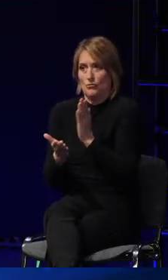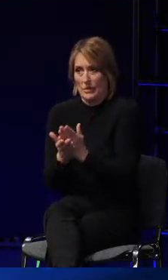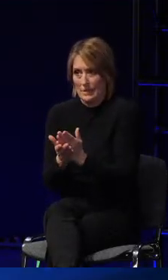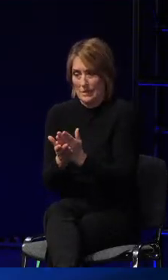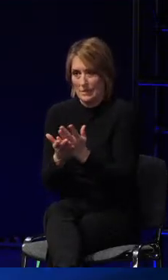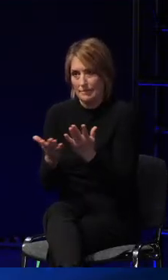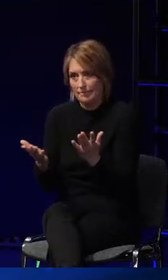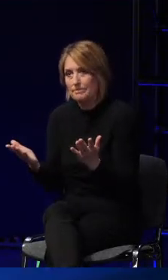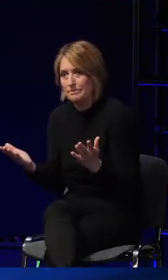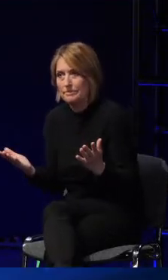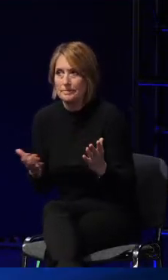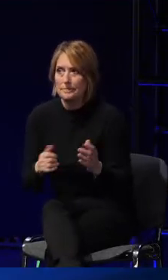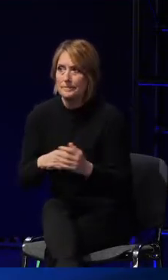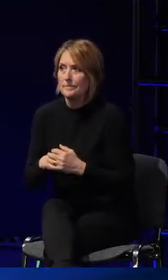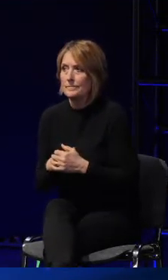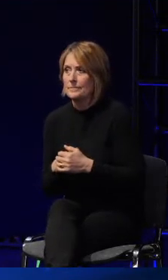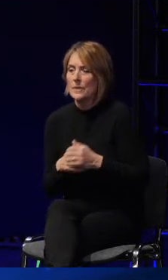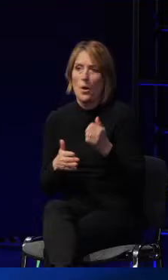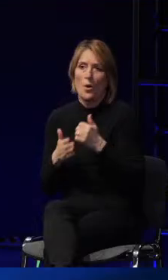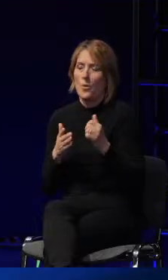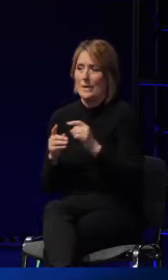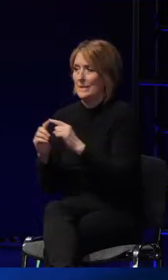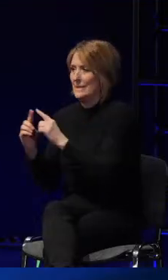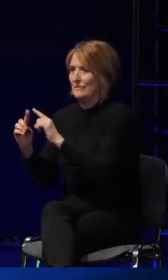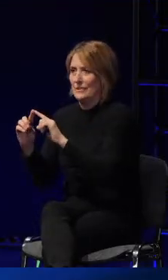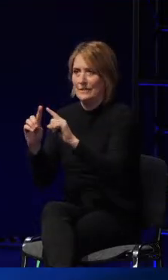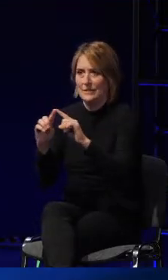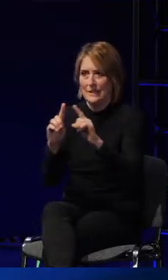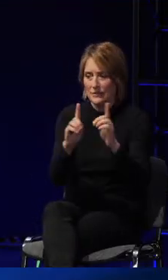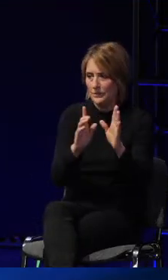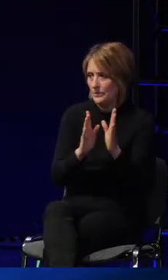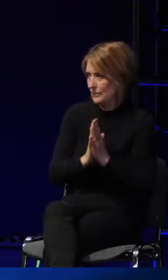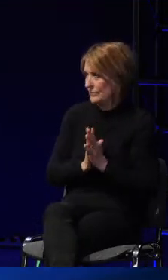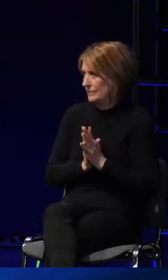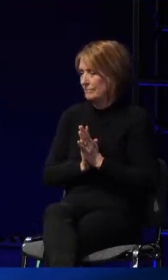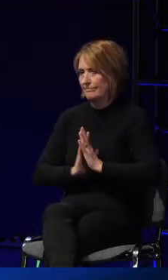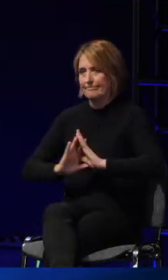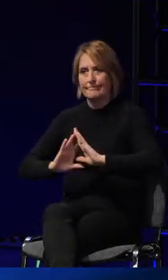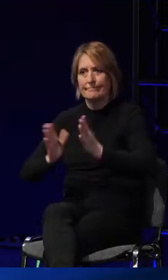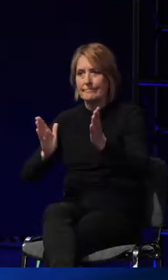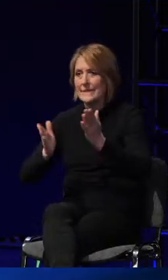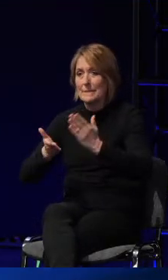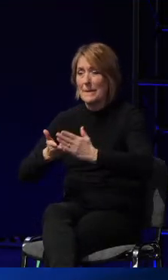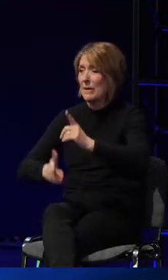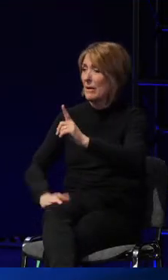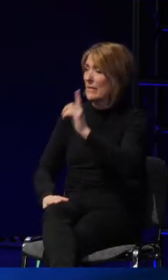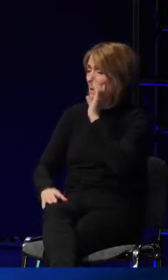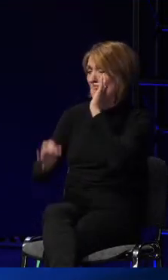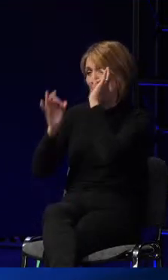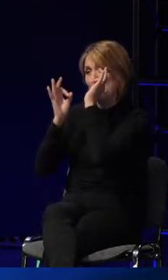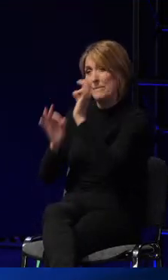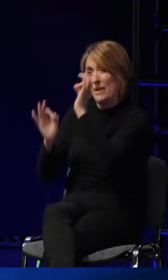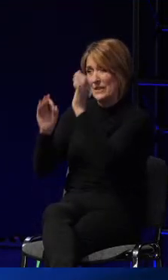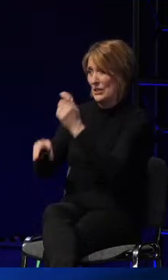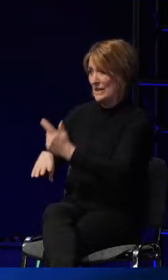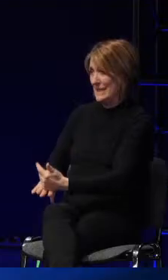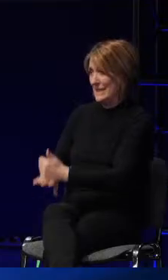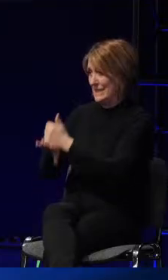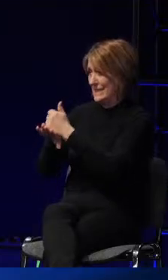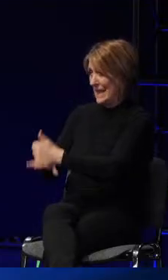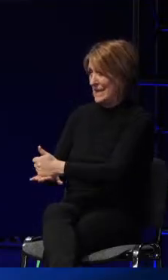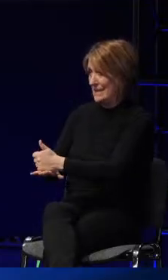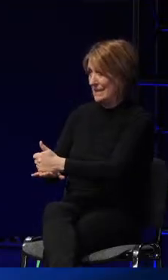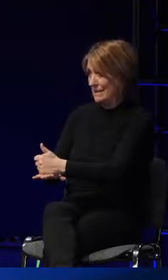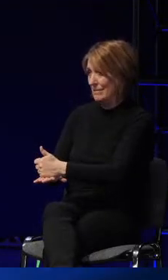because it's always different. Like it's different. It doesn't matter how perfect it is on set. Like at some point, I'm going to get a note